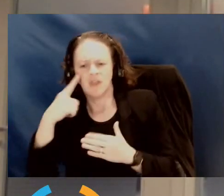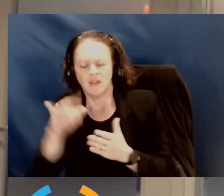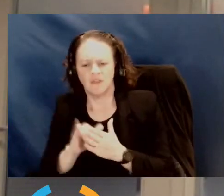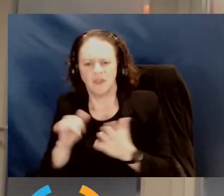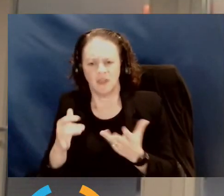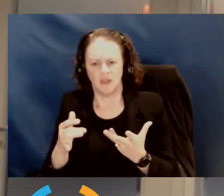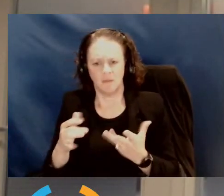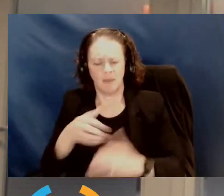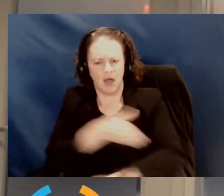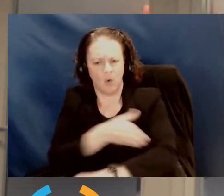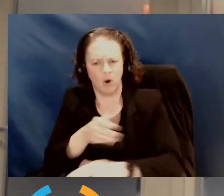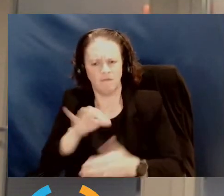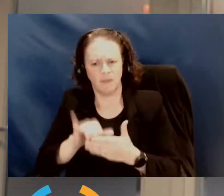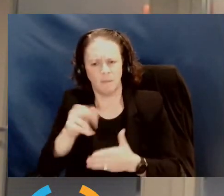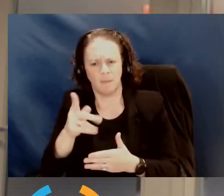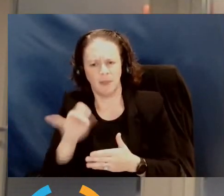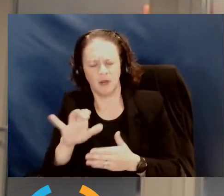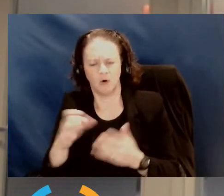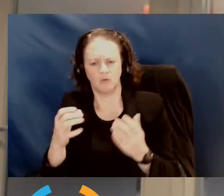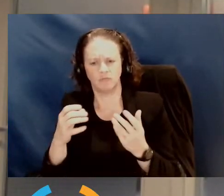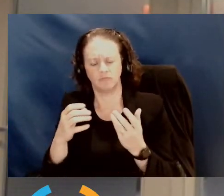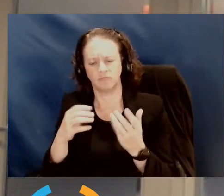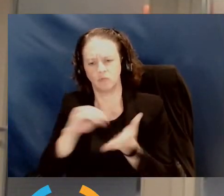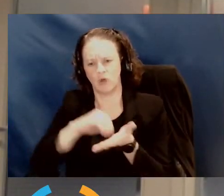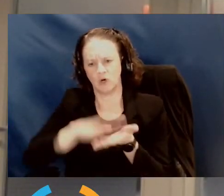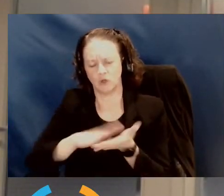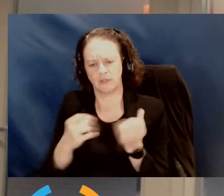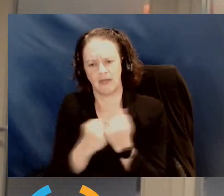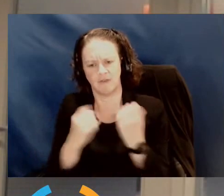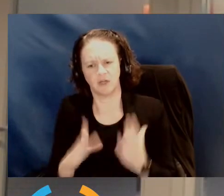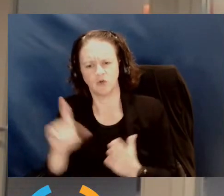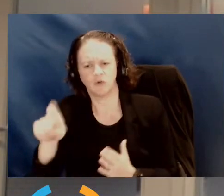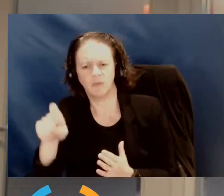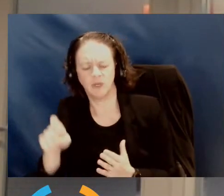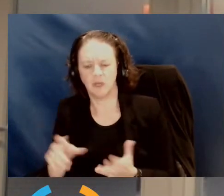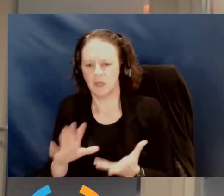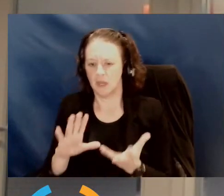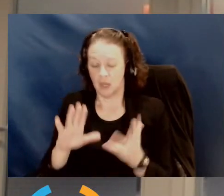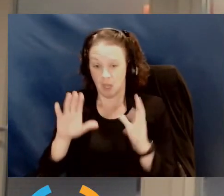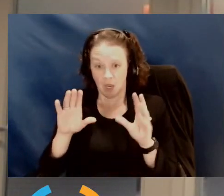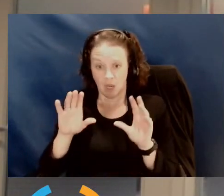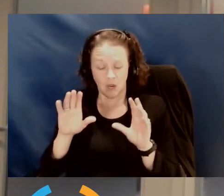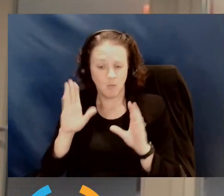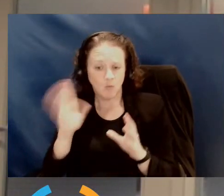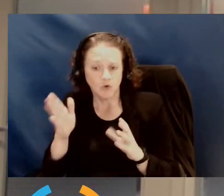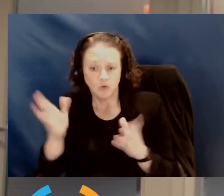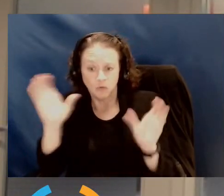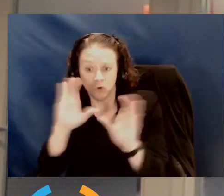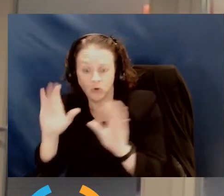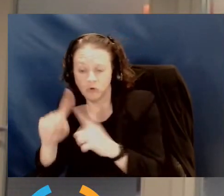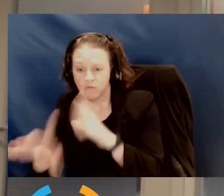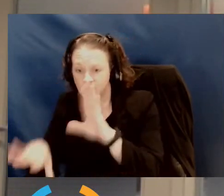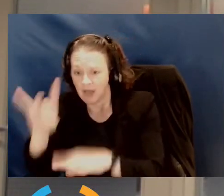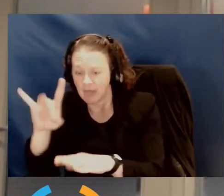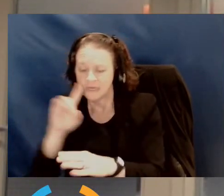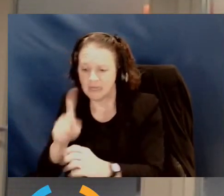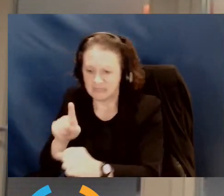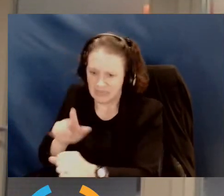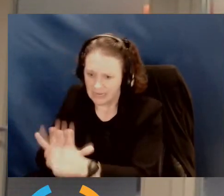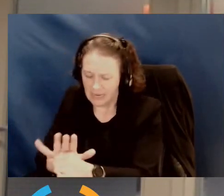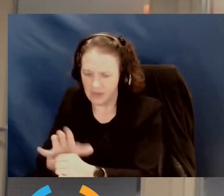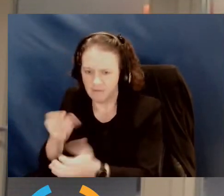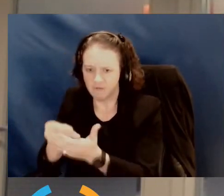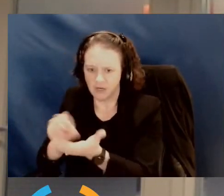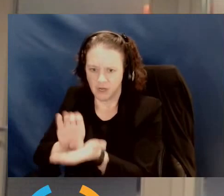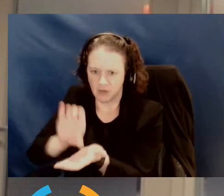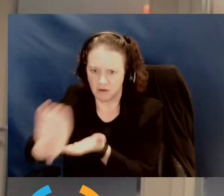be? And specifically, would you work to find a dedicated funding source for the Public Records Advocate Office, similar